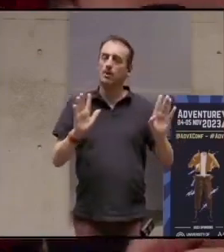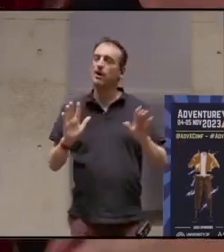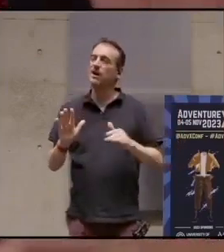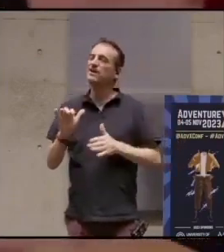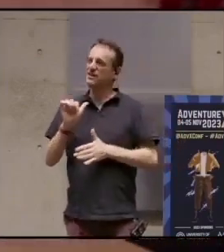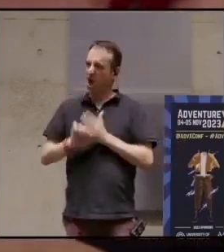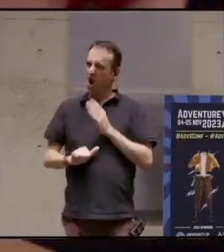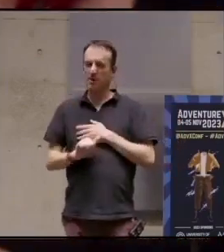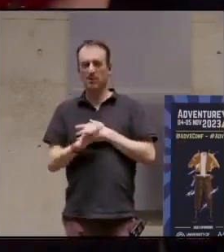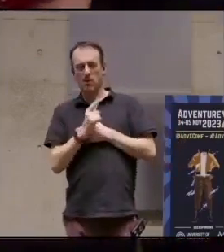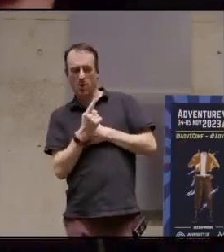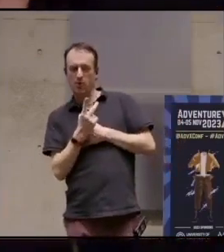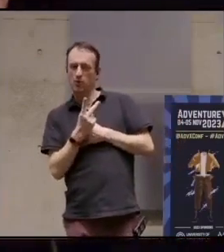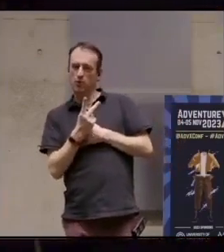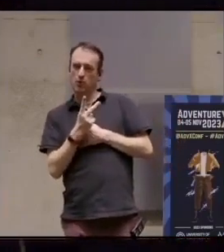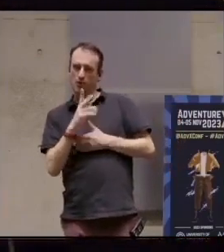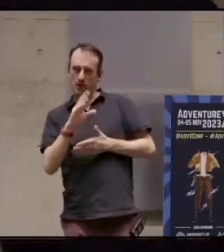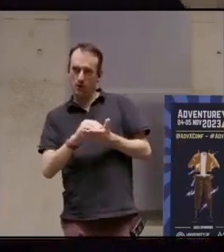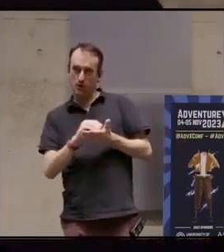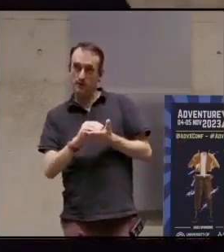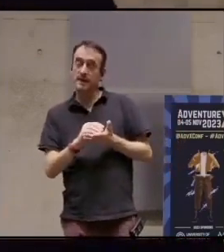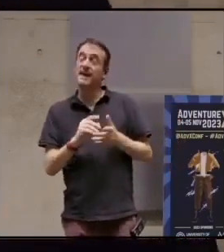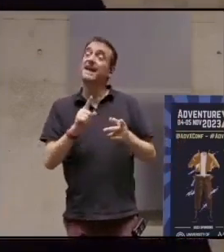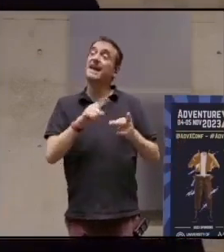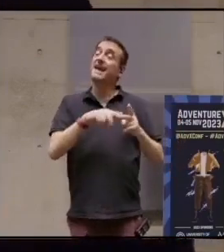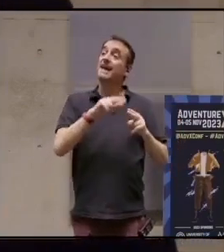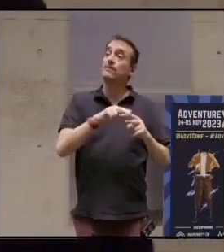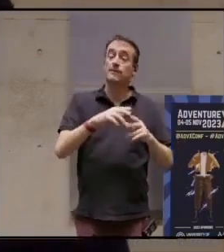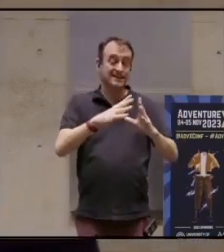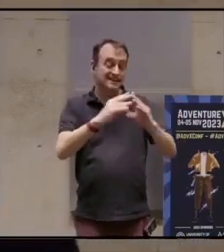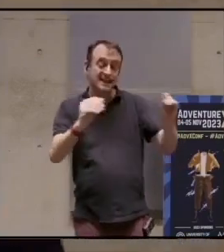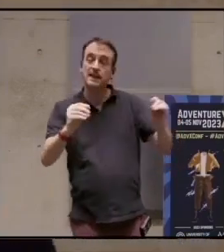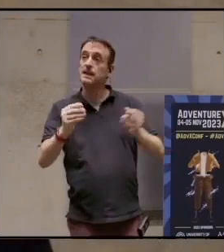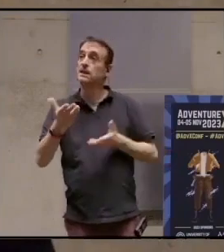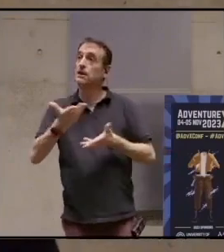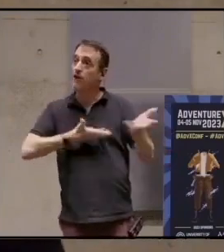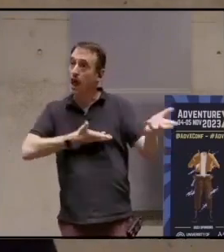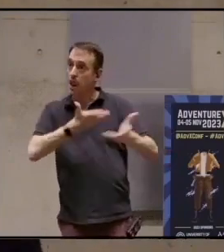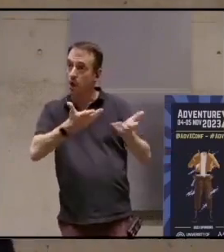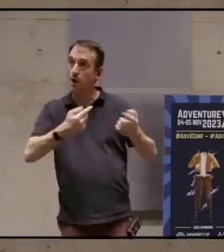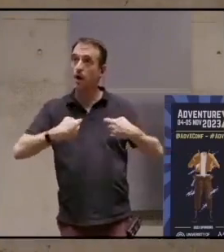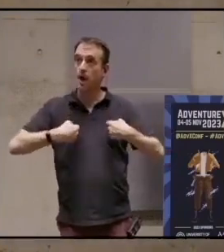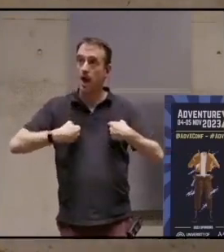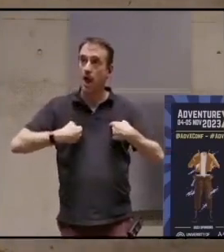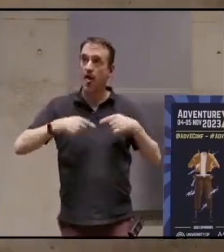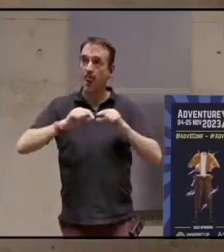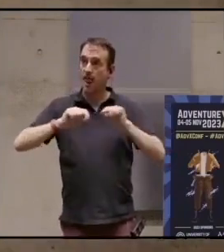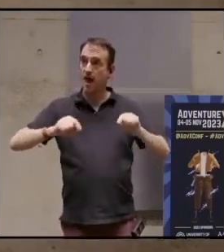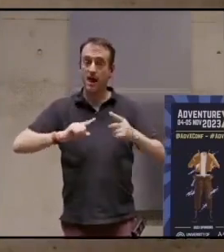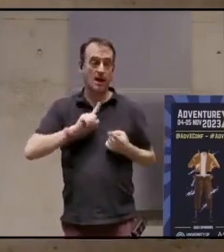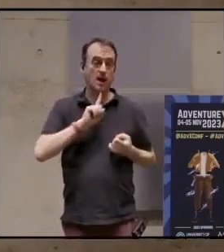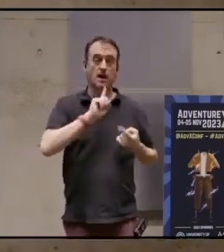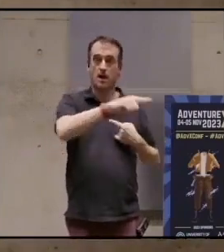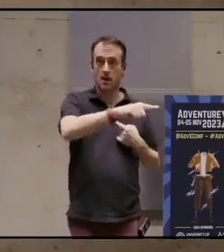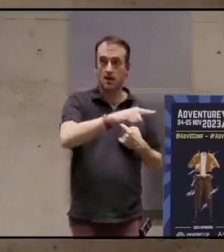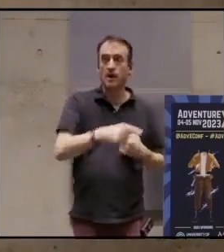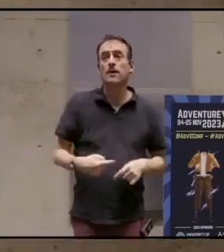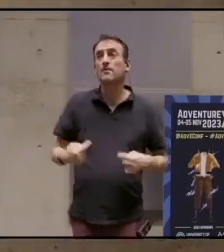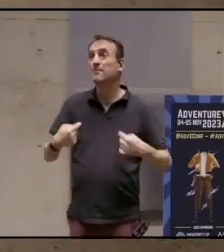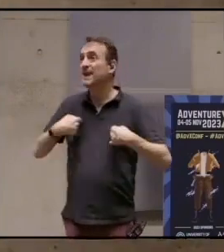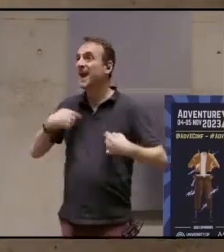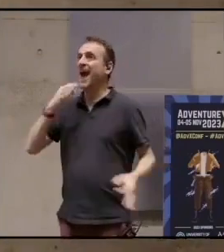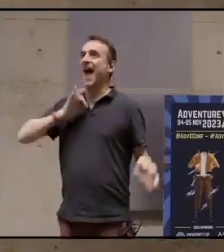I will feed them their lines. I'm not expected to act, but if I can, I'll give them